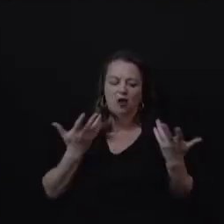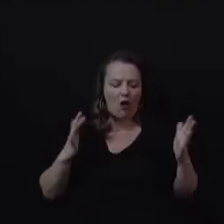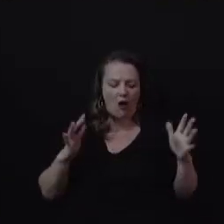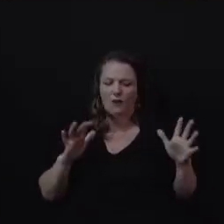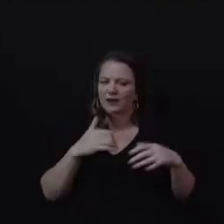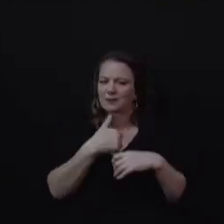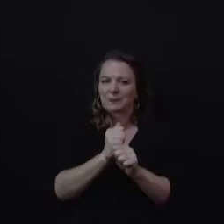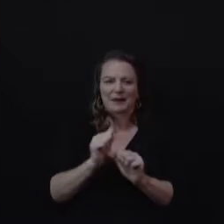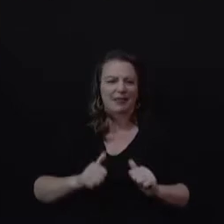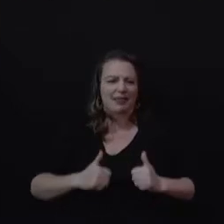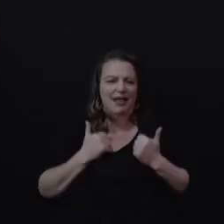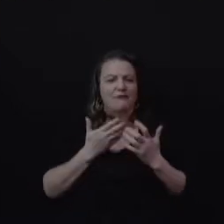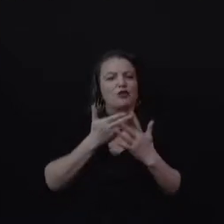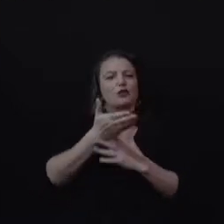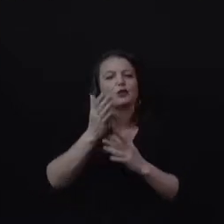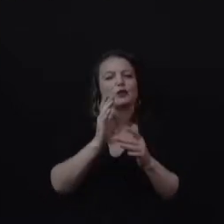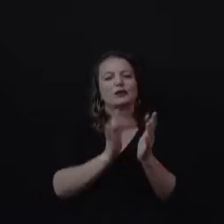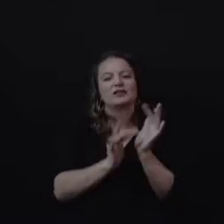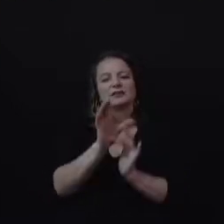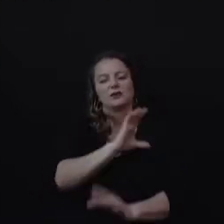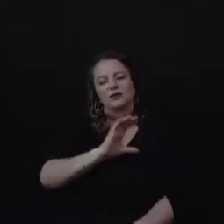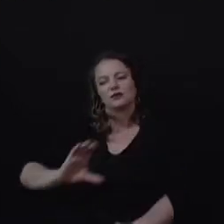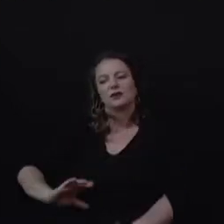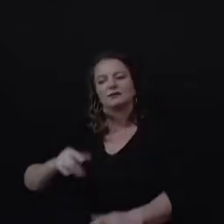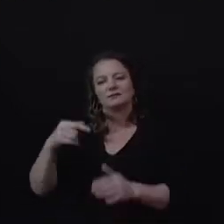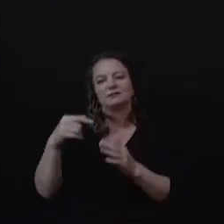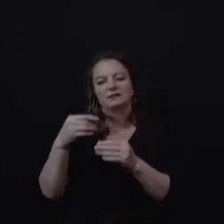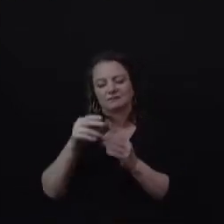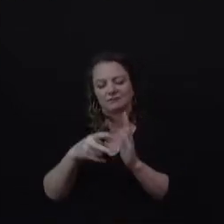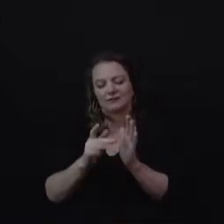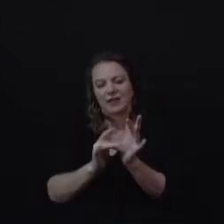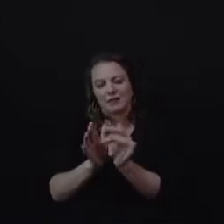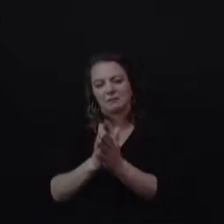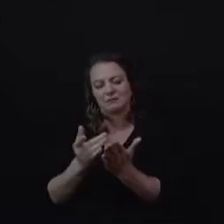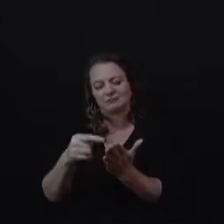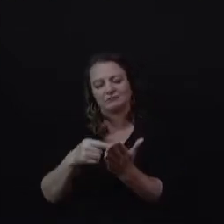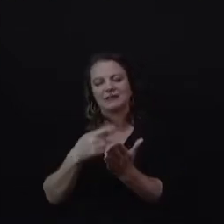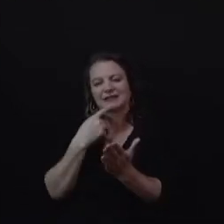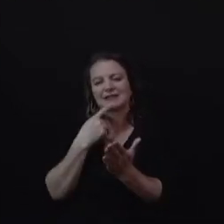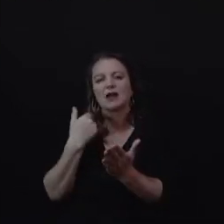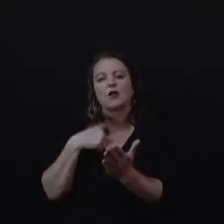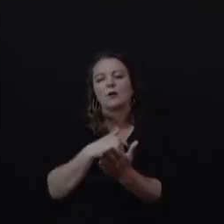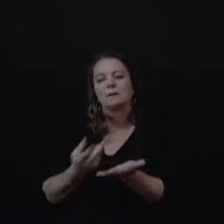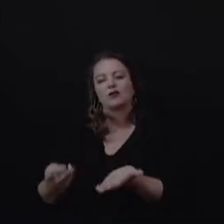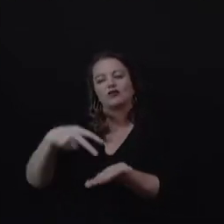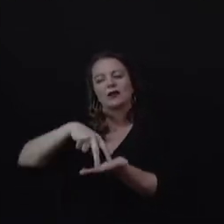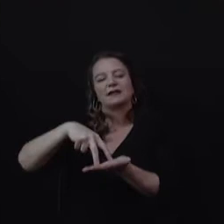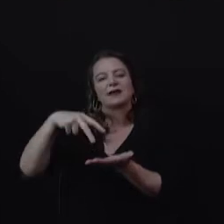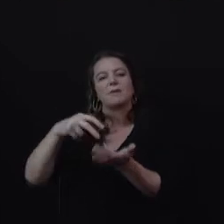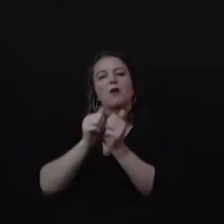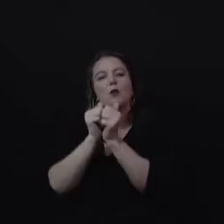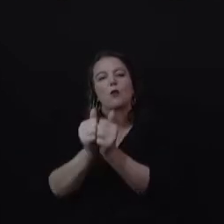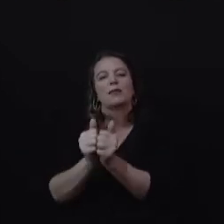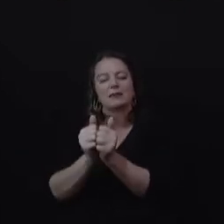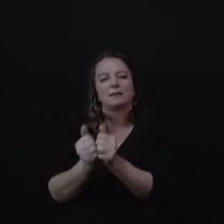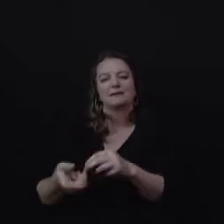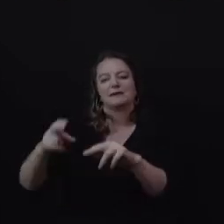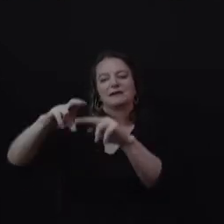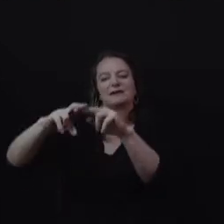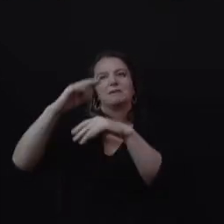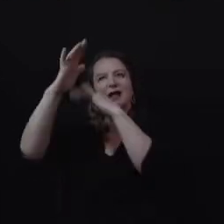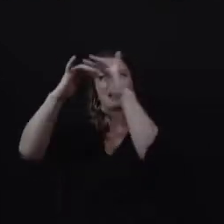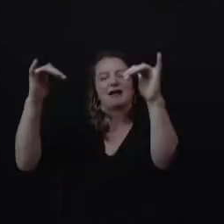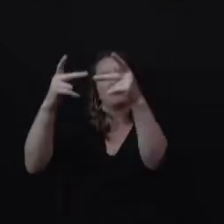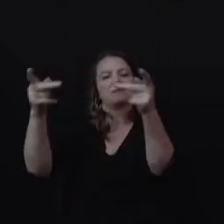alive through Jesus Christ? And he goes on to say, and we have been raised up with him and seated us in heavenly places in